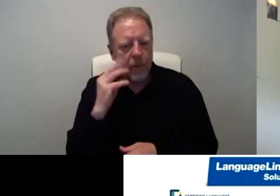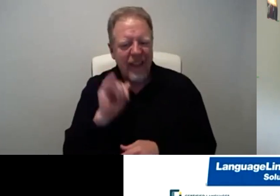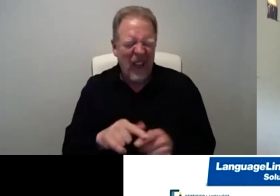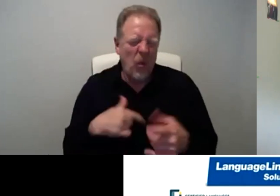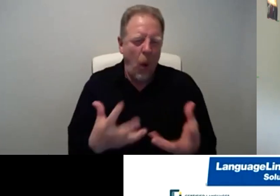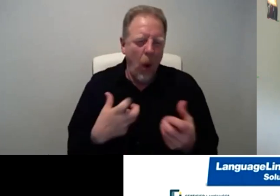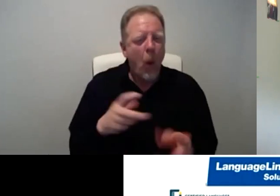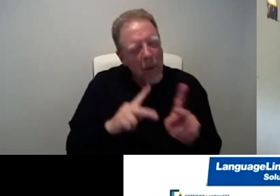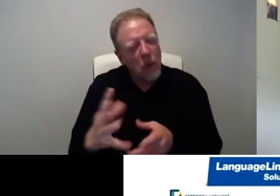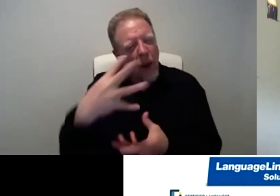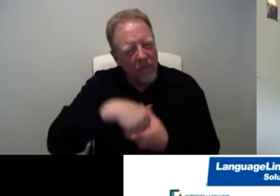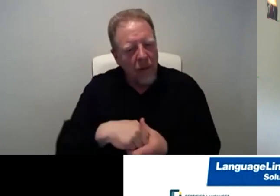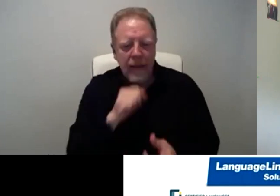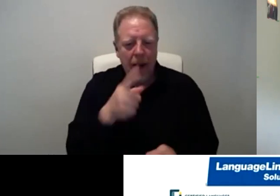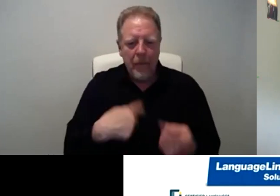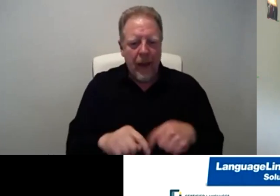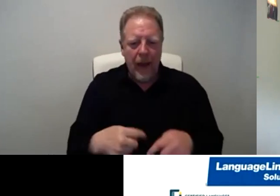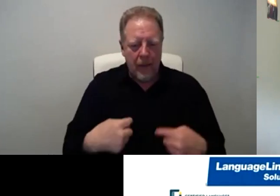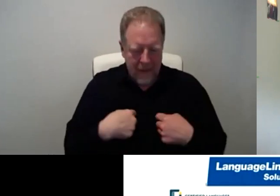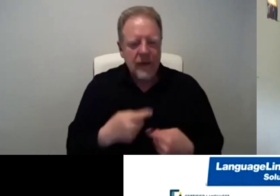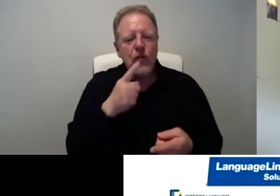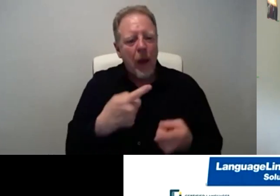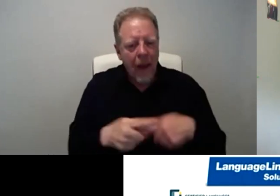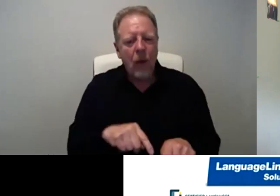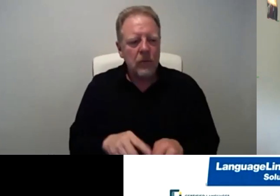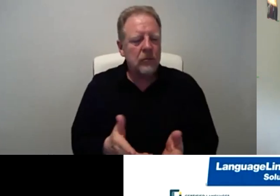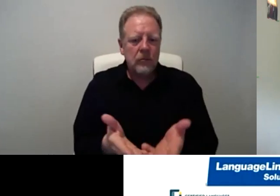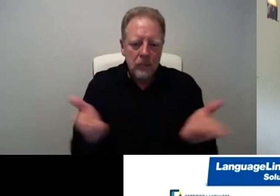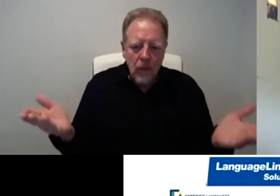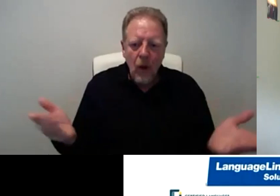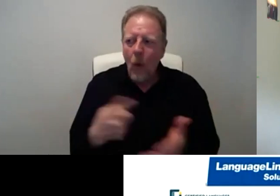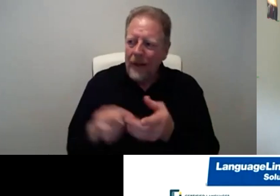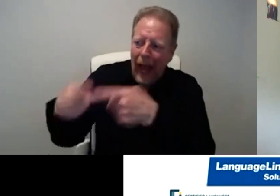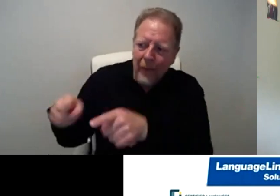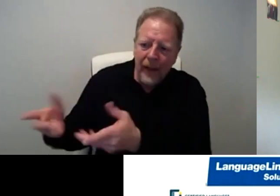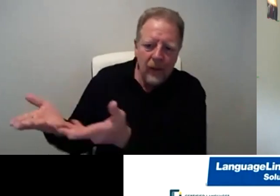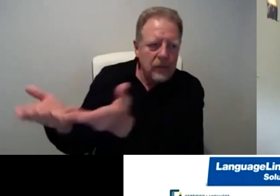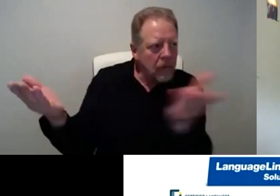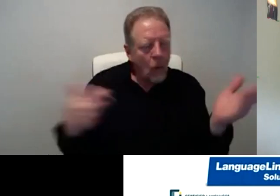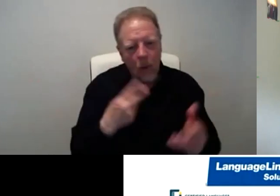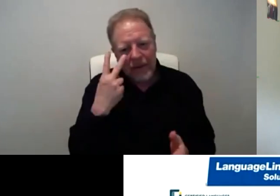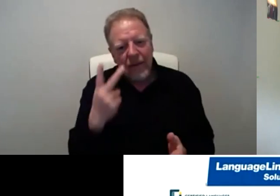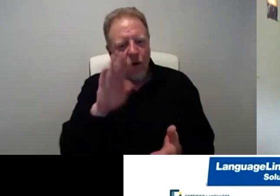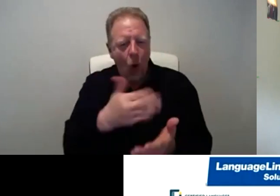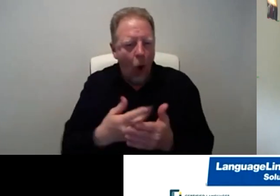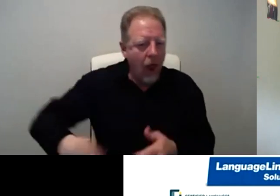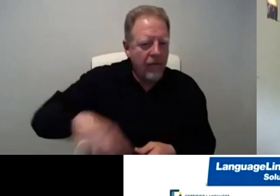want. It's not about me. It's really seeing what is it for all of